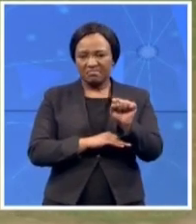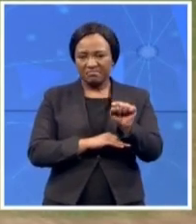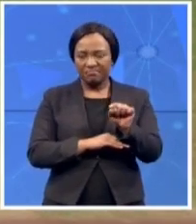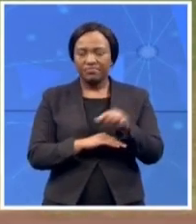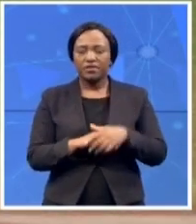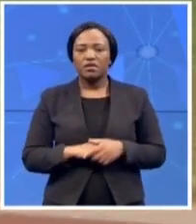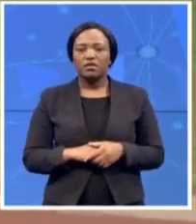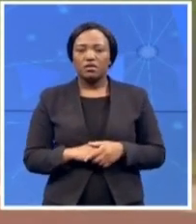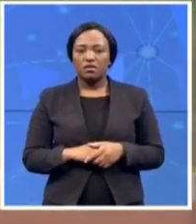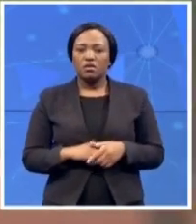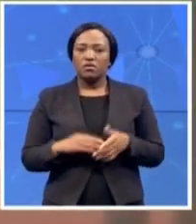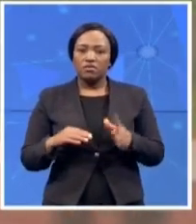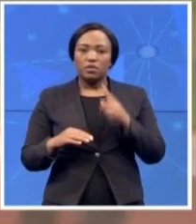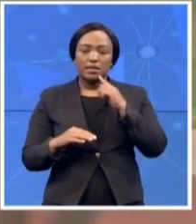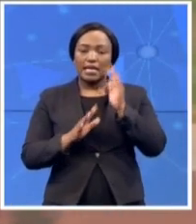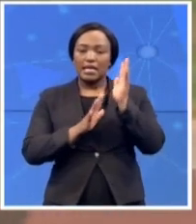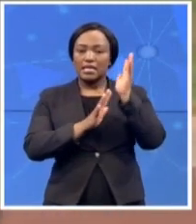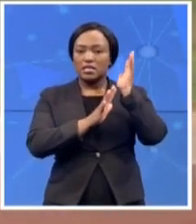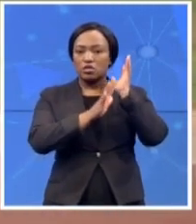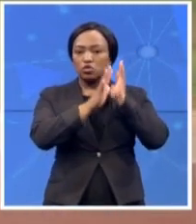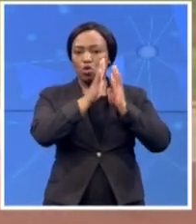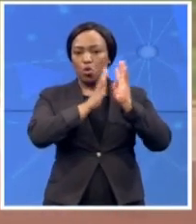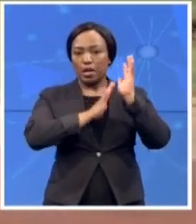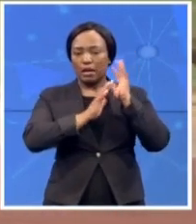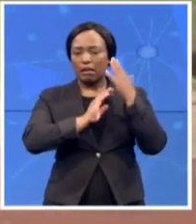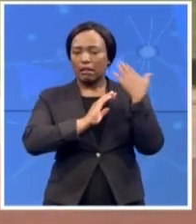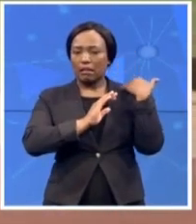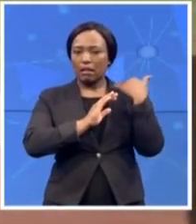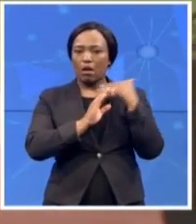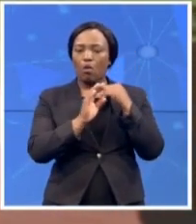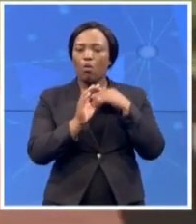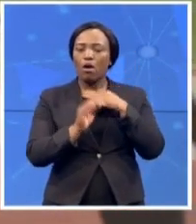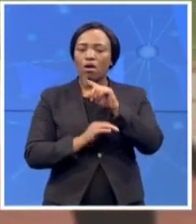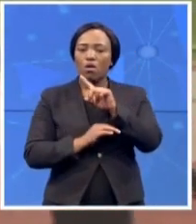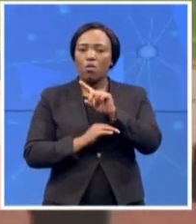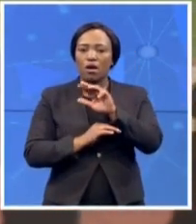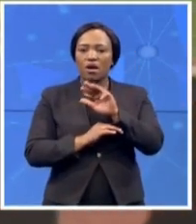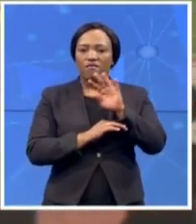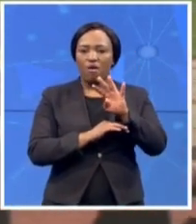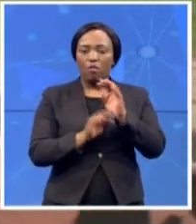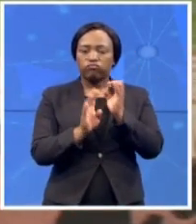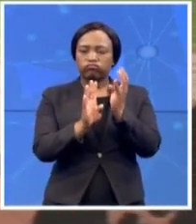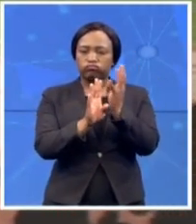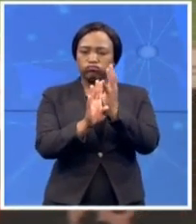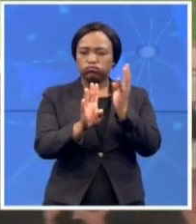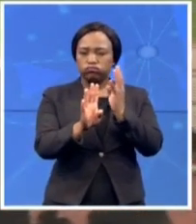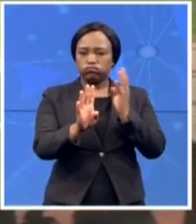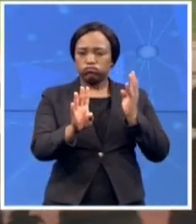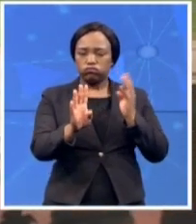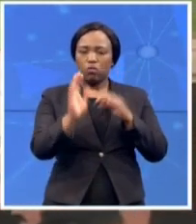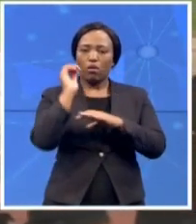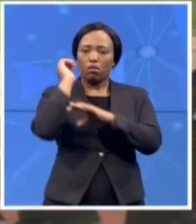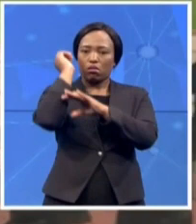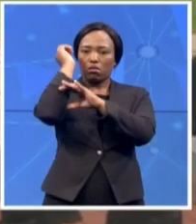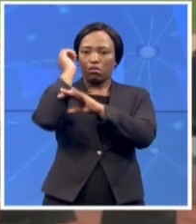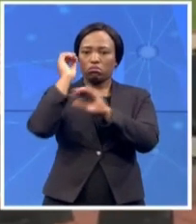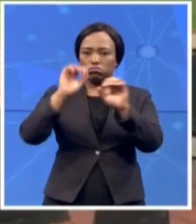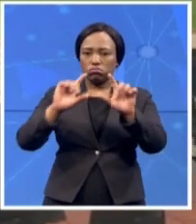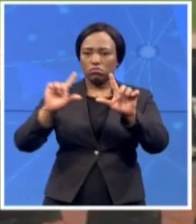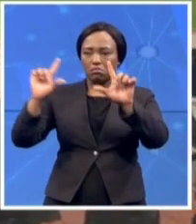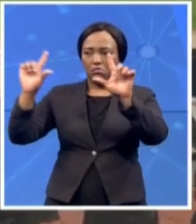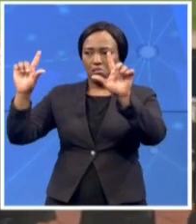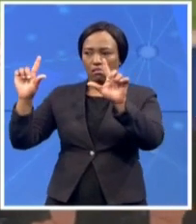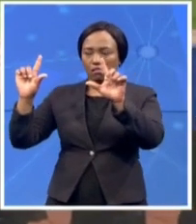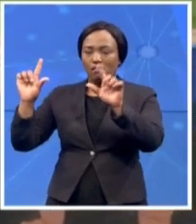resembles the long queues of 1994. If my camera person, Gqeberha Slingile, would just pan to my left-hand side, you would see that there is a resemblance